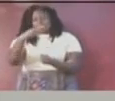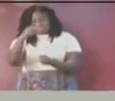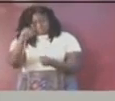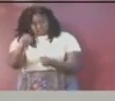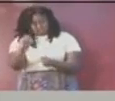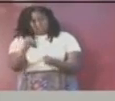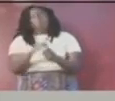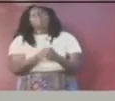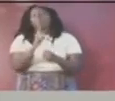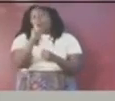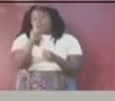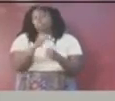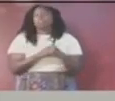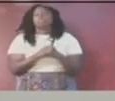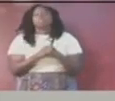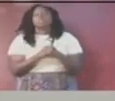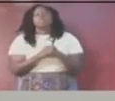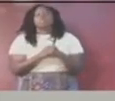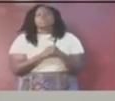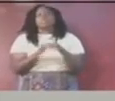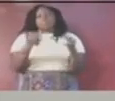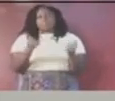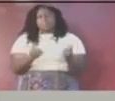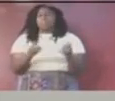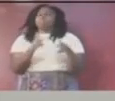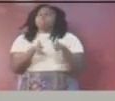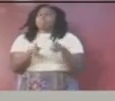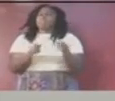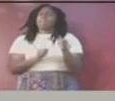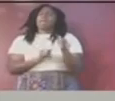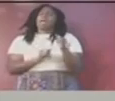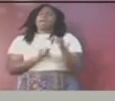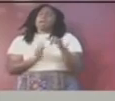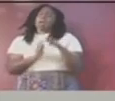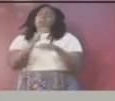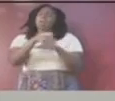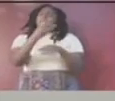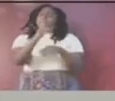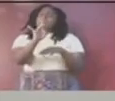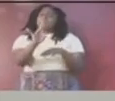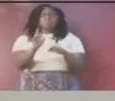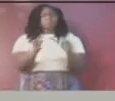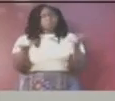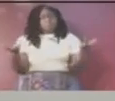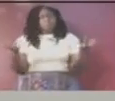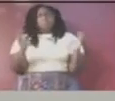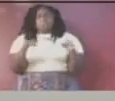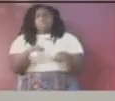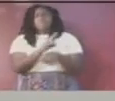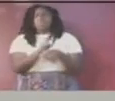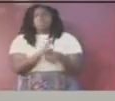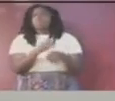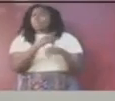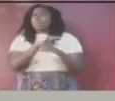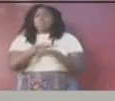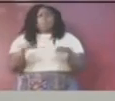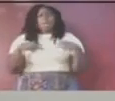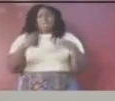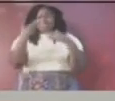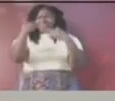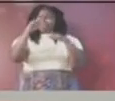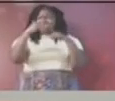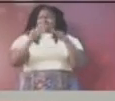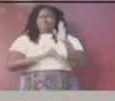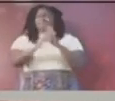persons over 18. There's no upper limit, and I just stress there's no upper limit of use. So meaning 18 and above, just